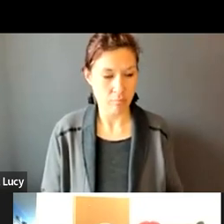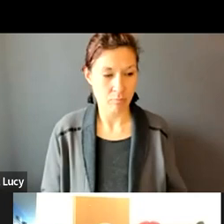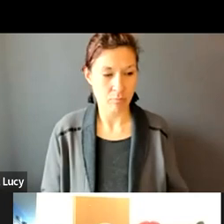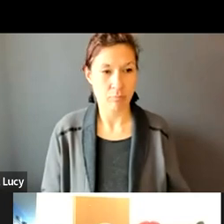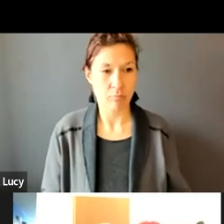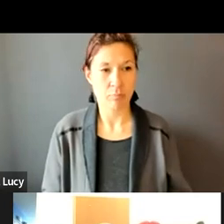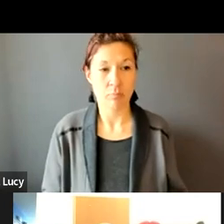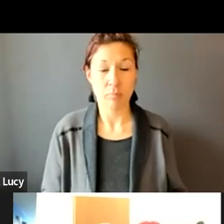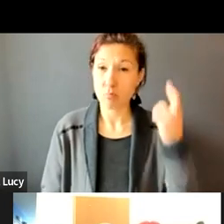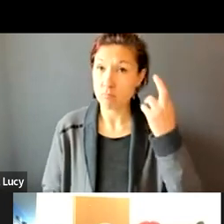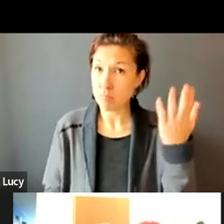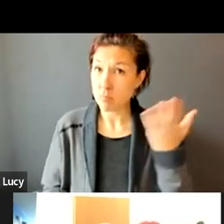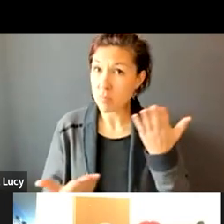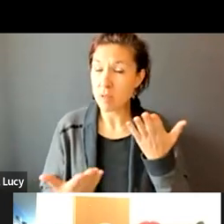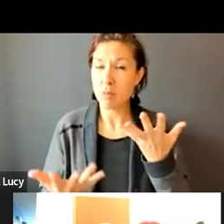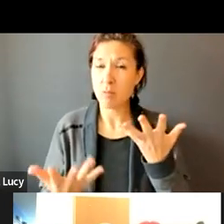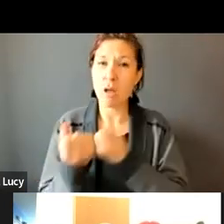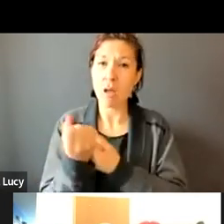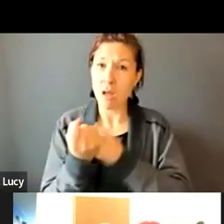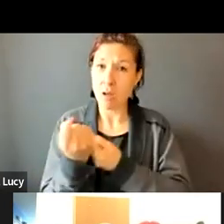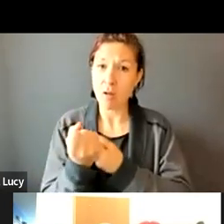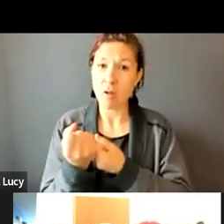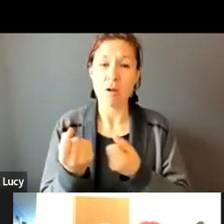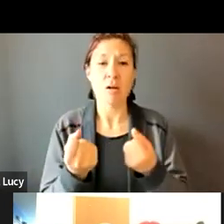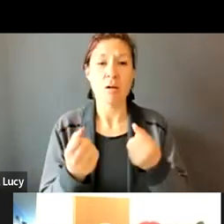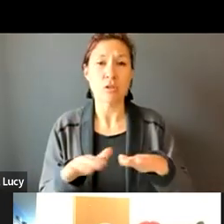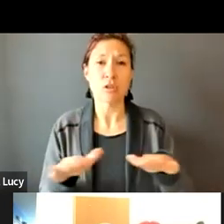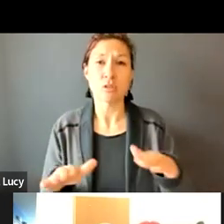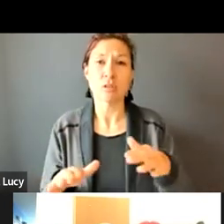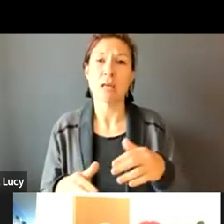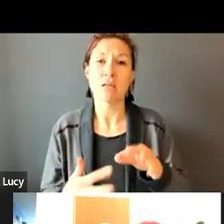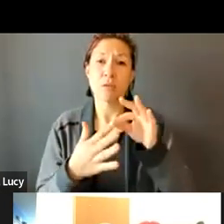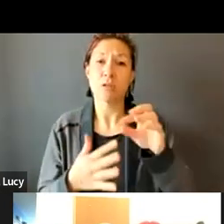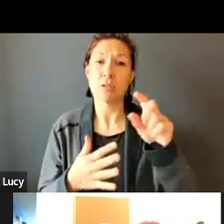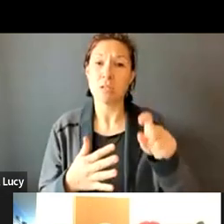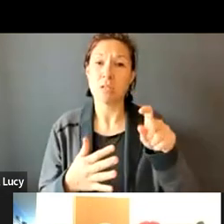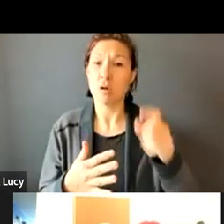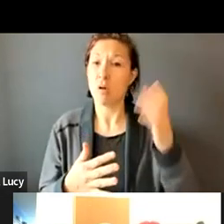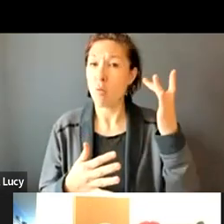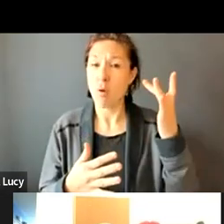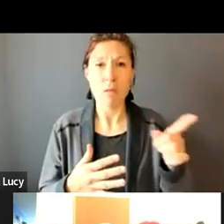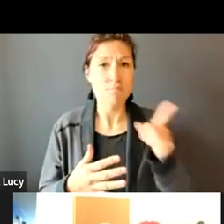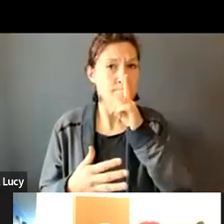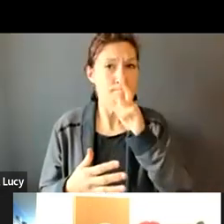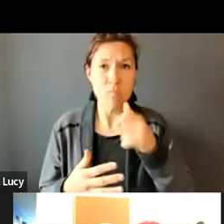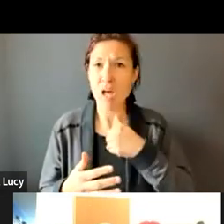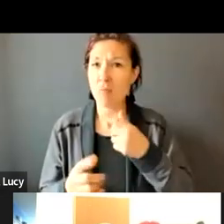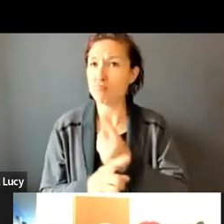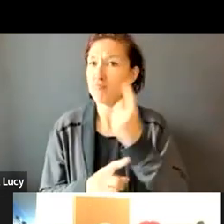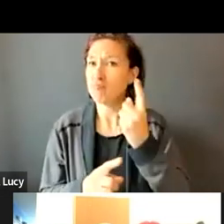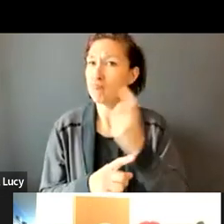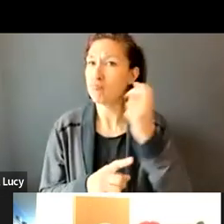I'm here to advocate for the children with special needs because they don't have the appropriate